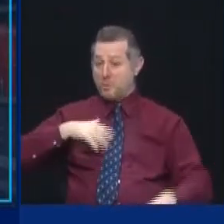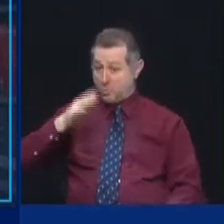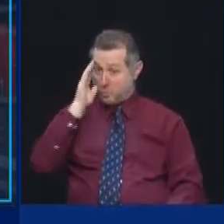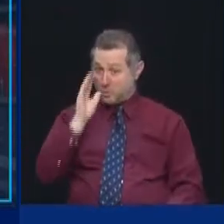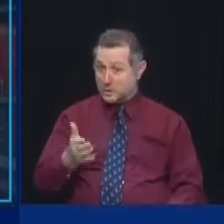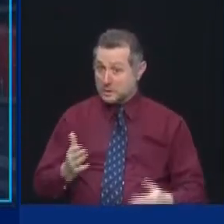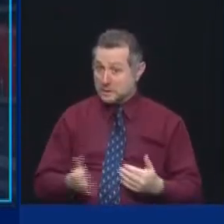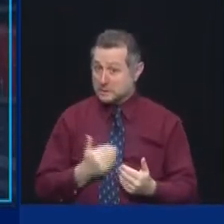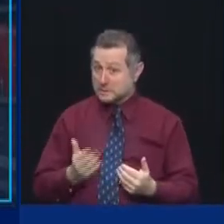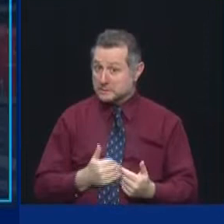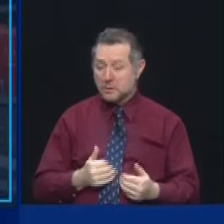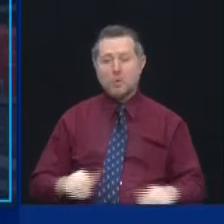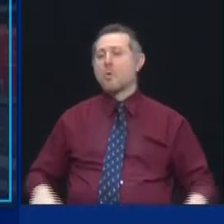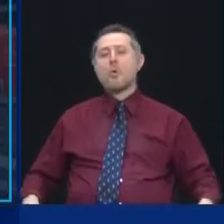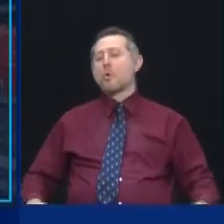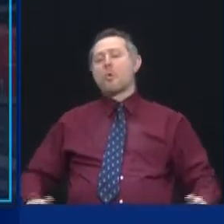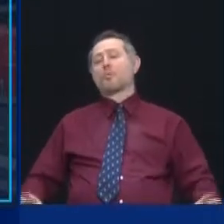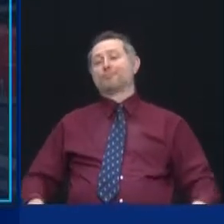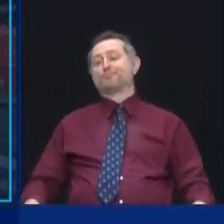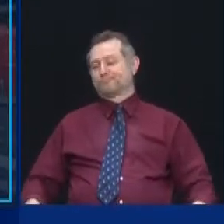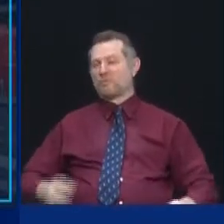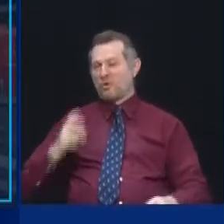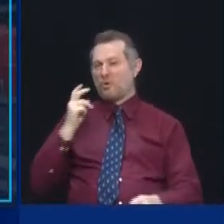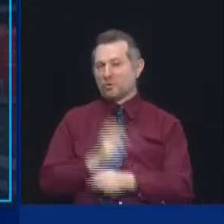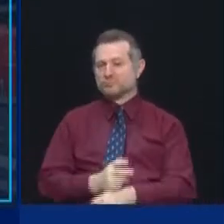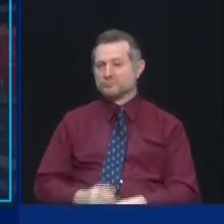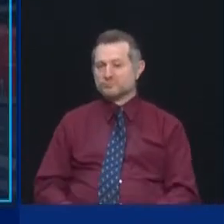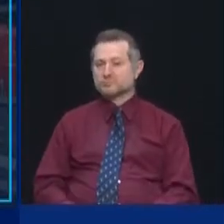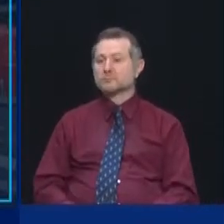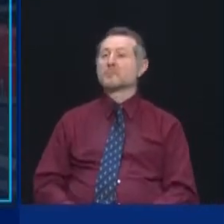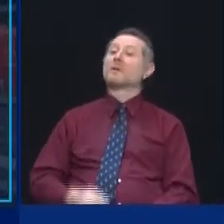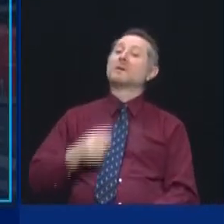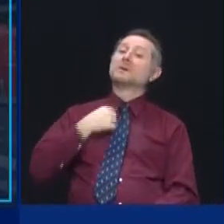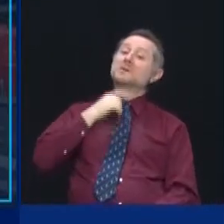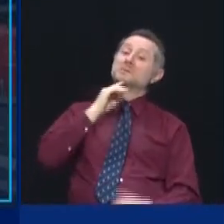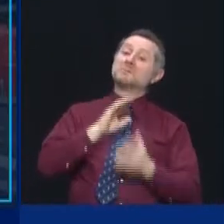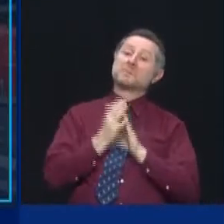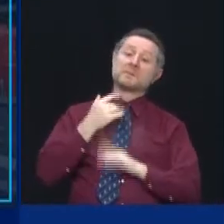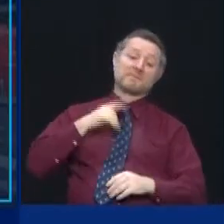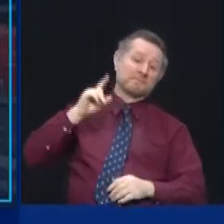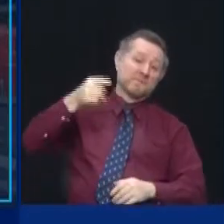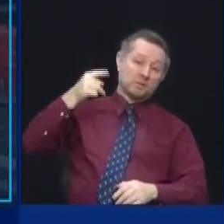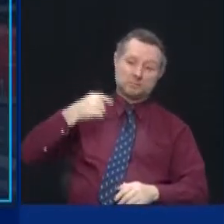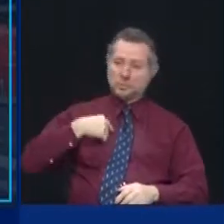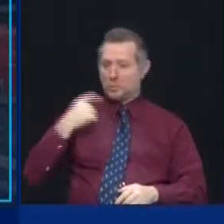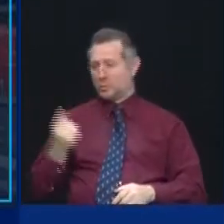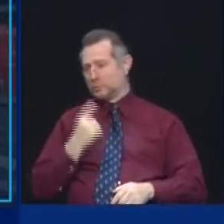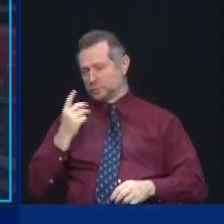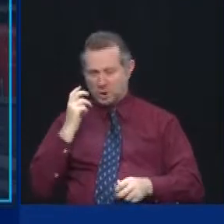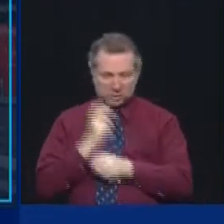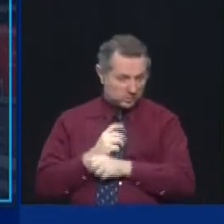And all the arrows are headed in the right direction. We're doing everything we can to get vaccinations up